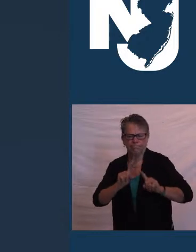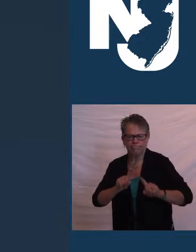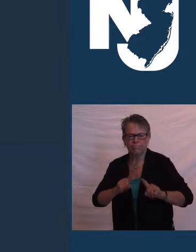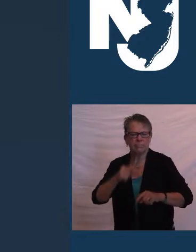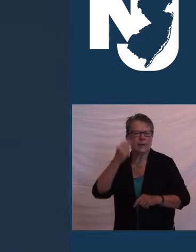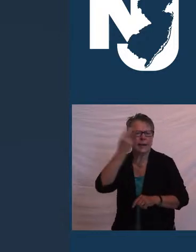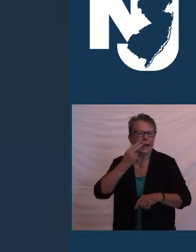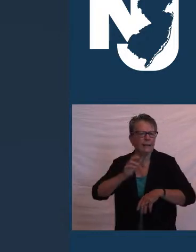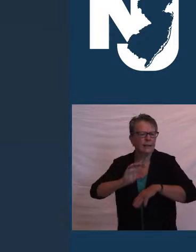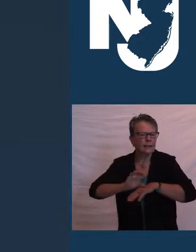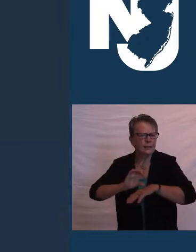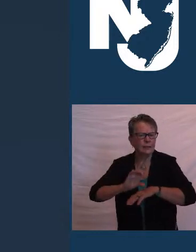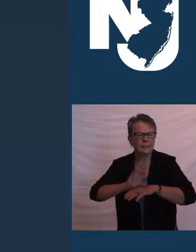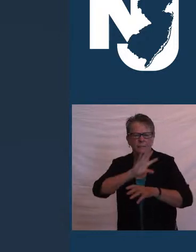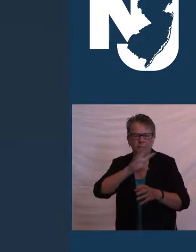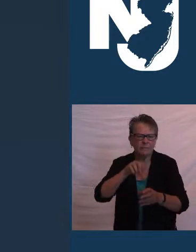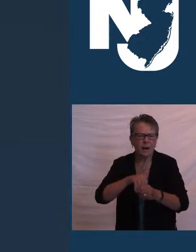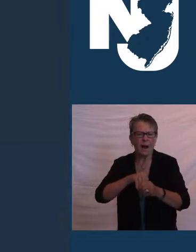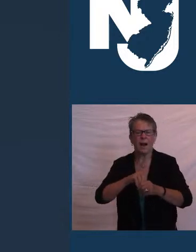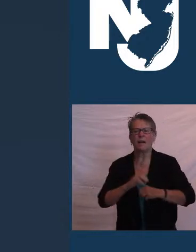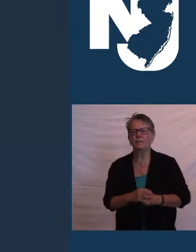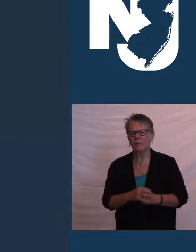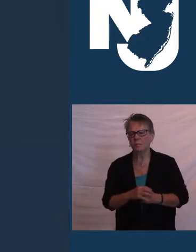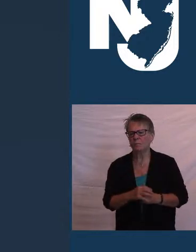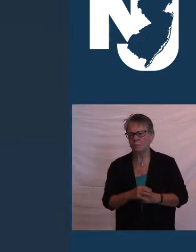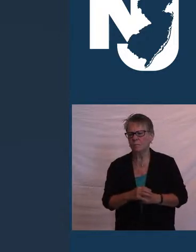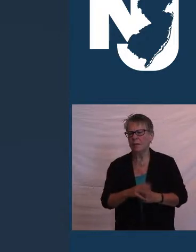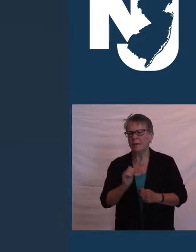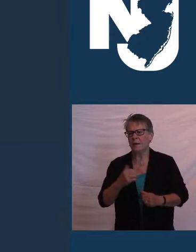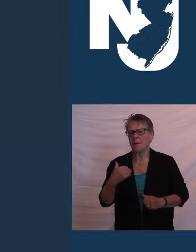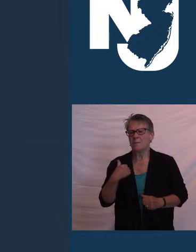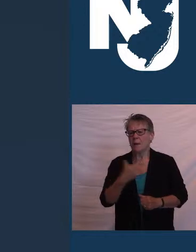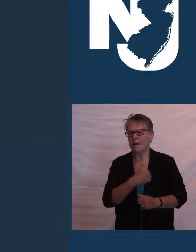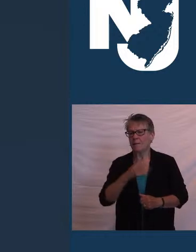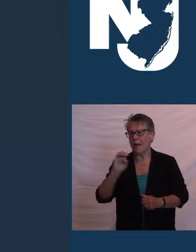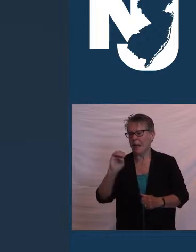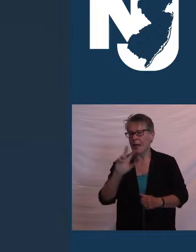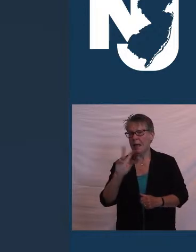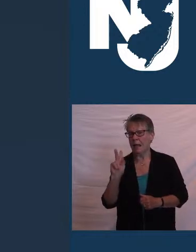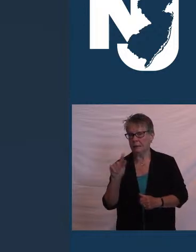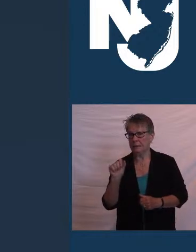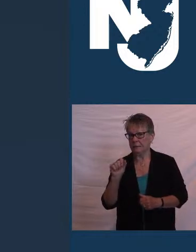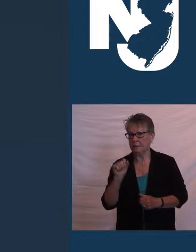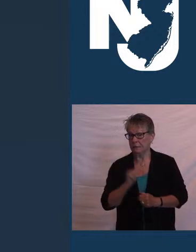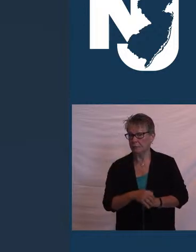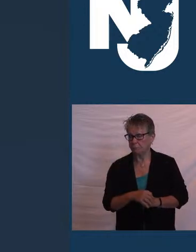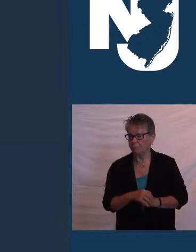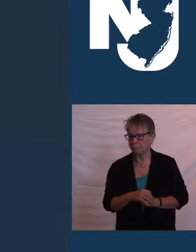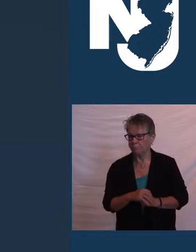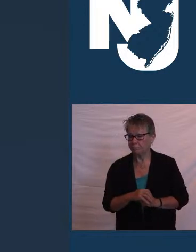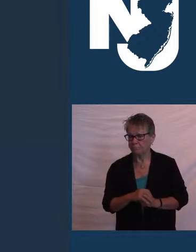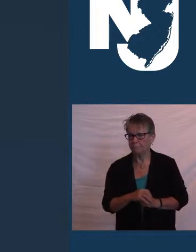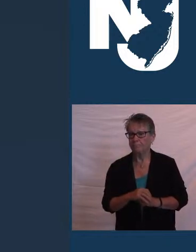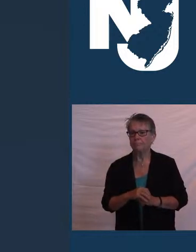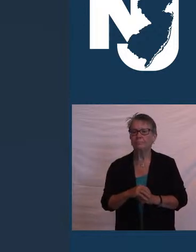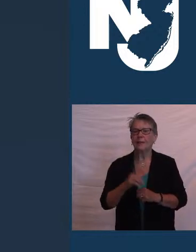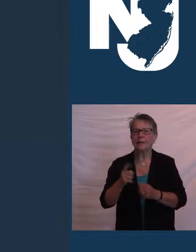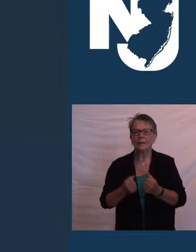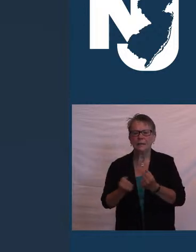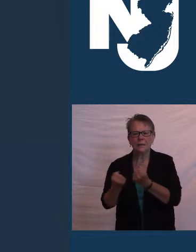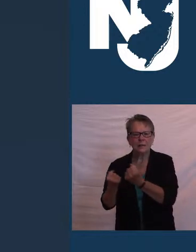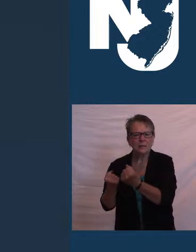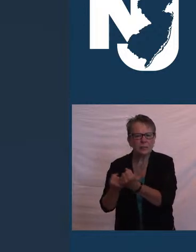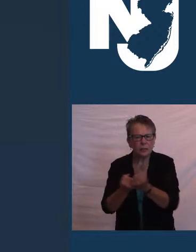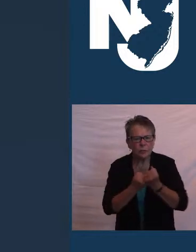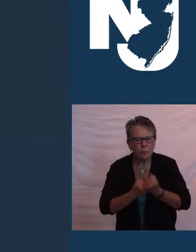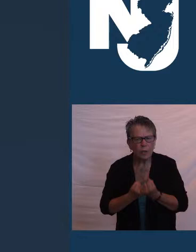He was also a member of the Elks and was an inveterate fan of the Fighting Irish Notre Dame football team. He would have been happy with the win